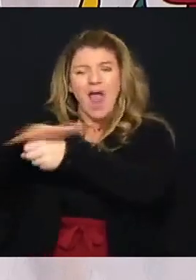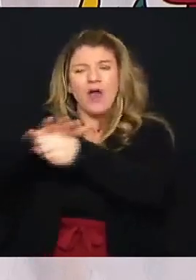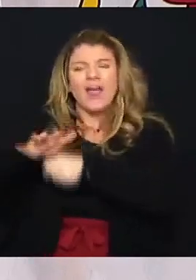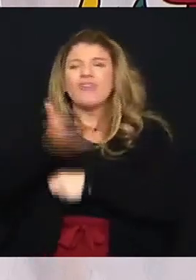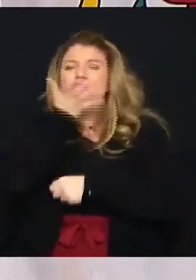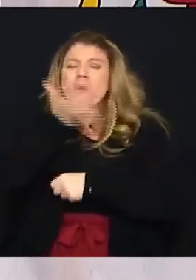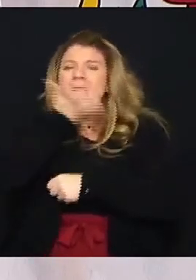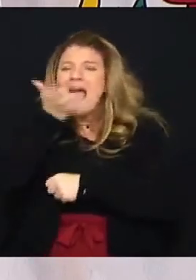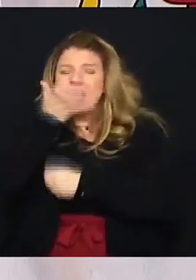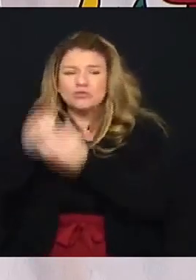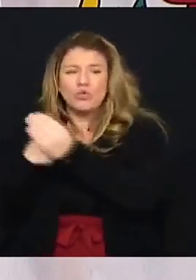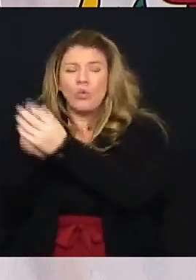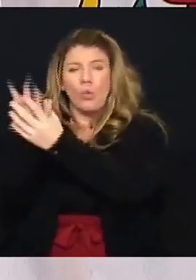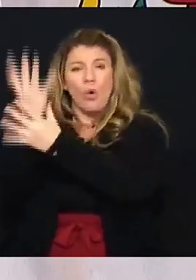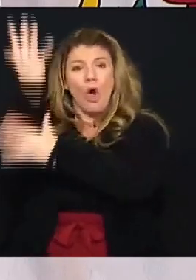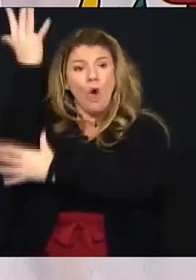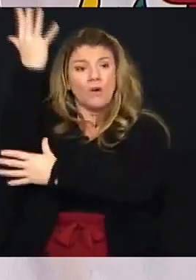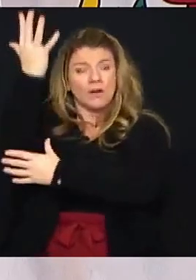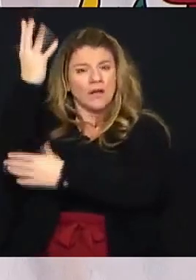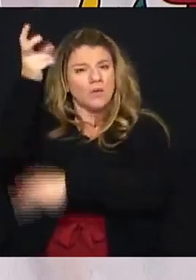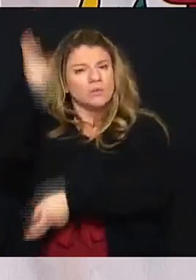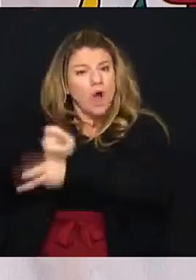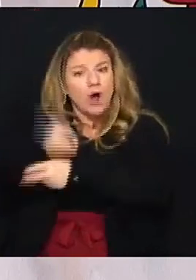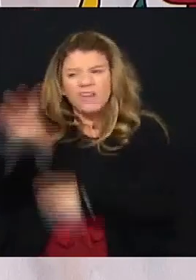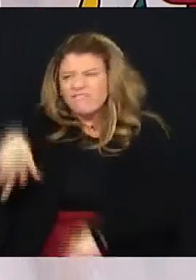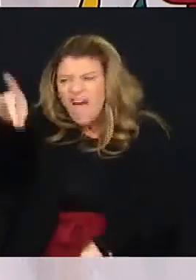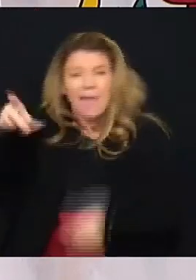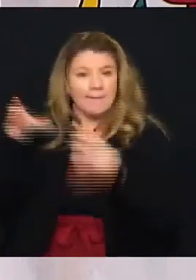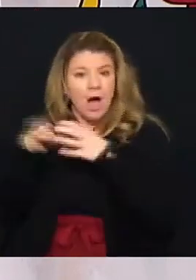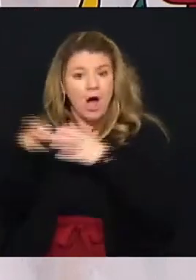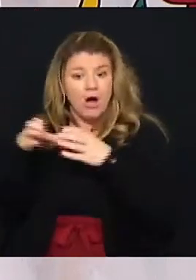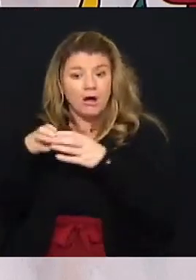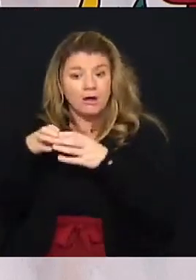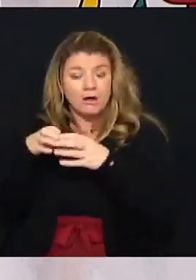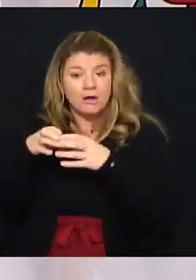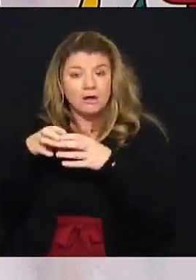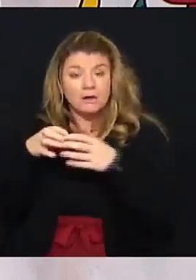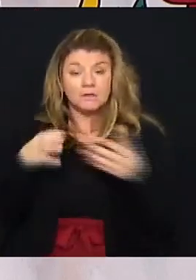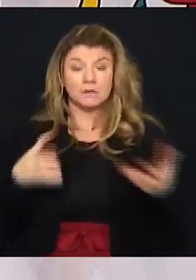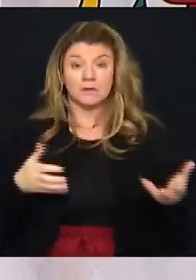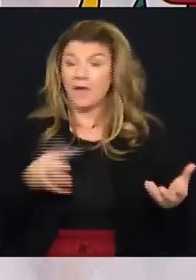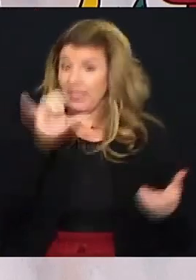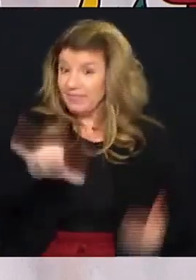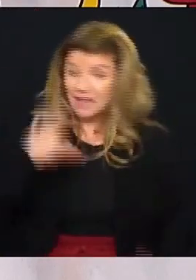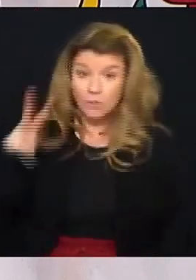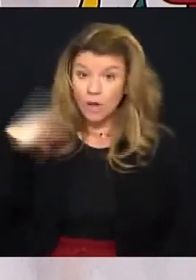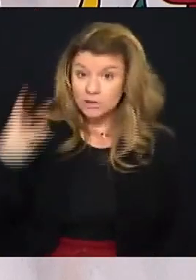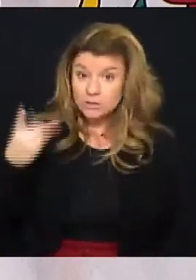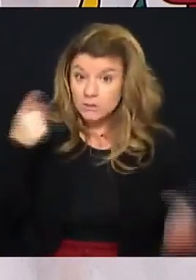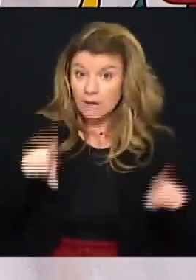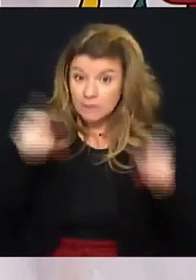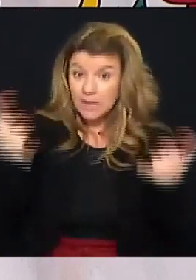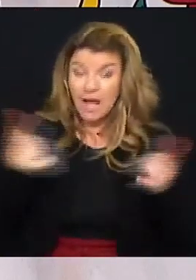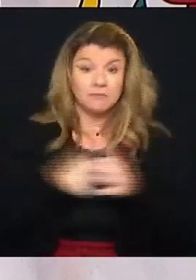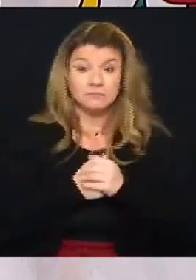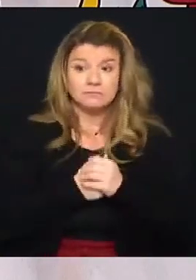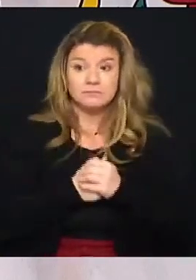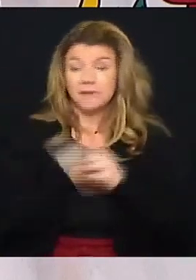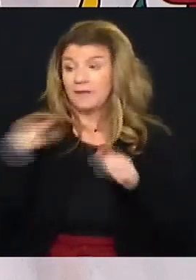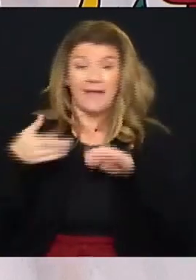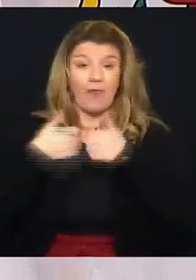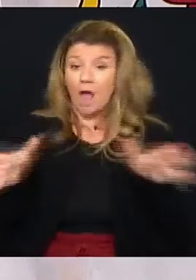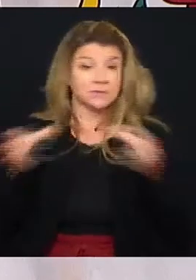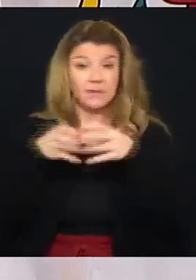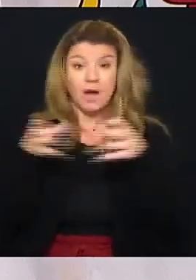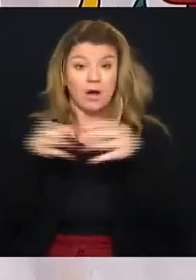weeds were a little higher. It was always really tough to find. Is that not what Washington is? You know, lost as a ball